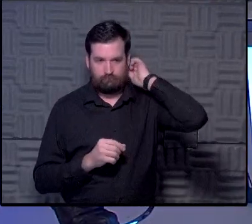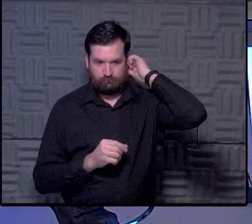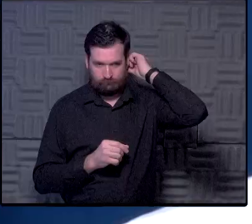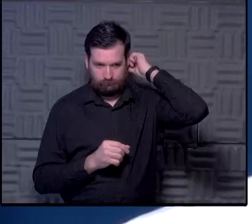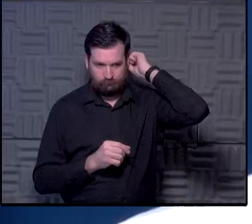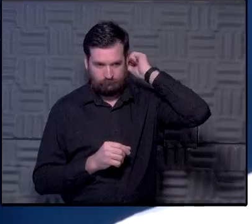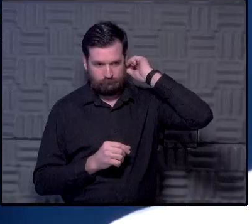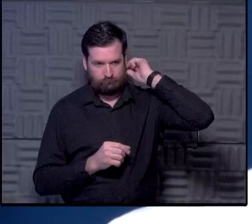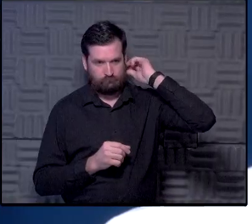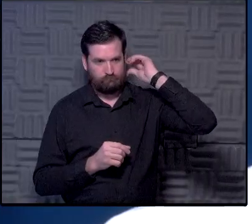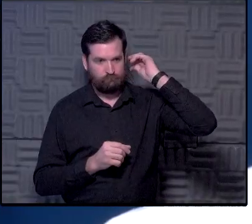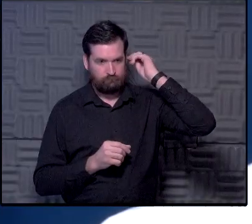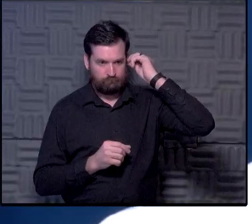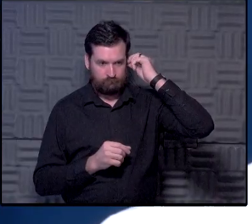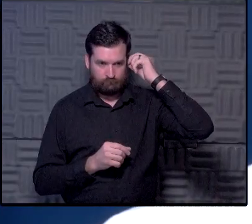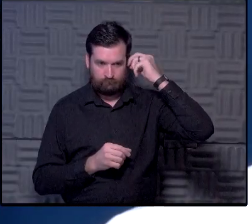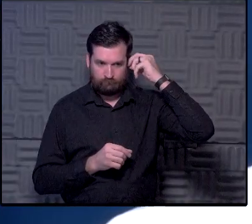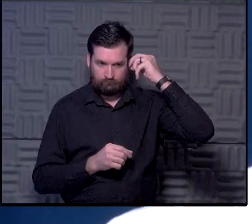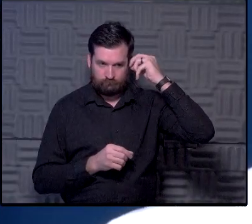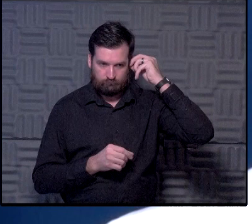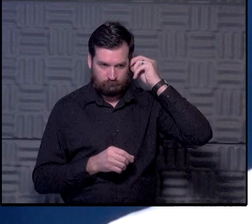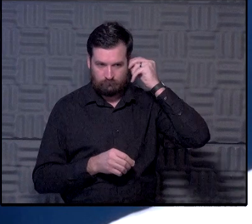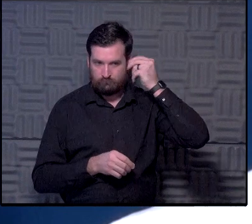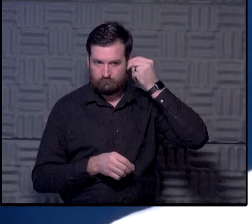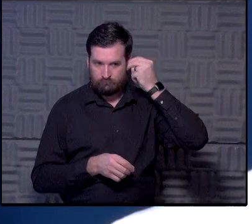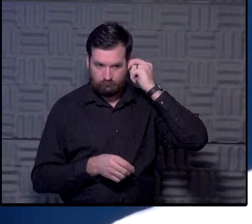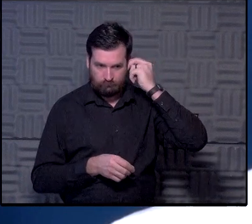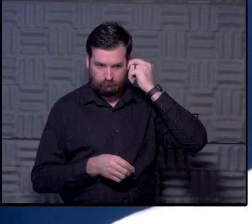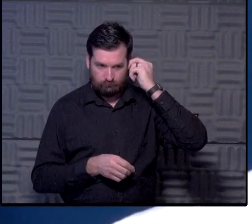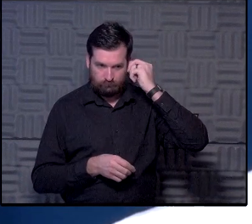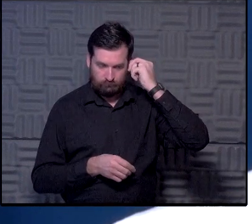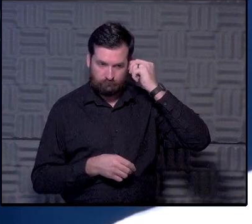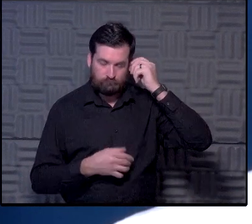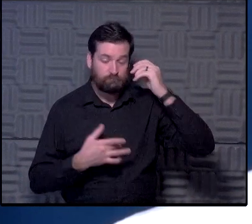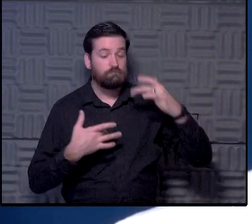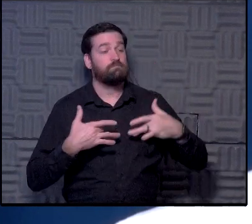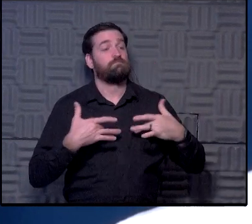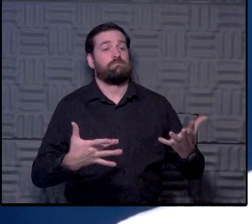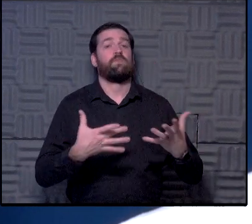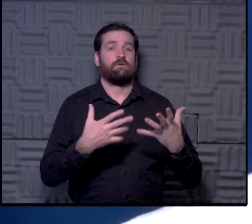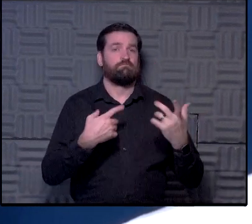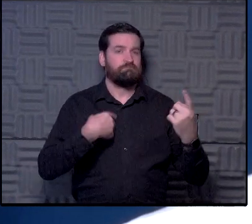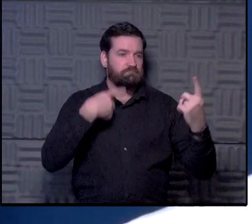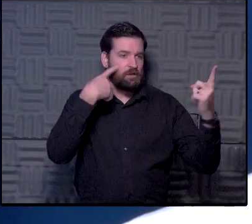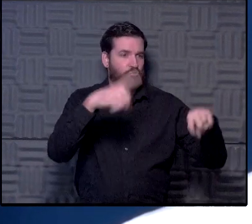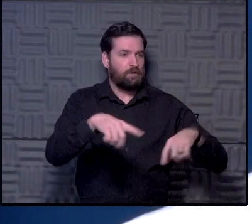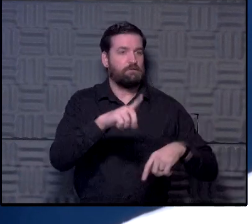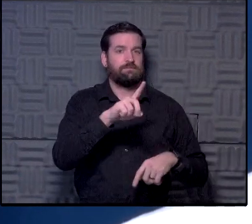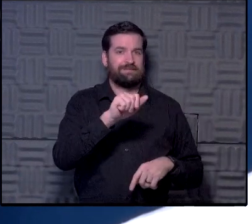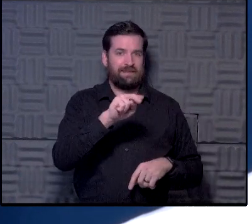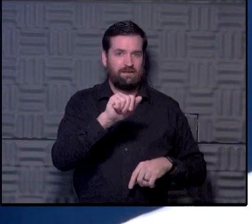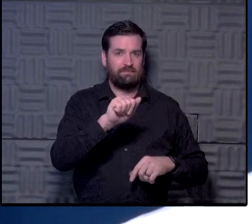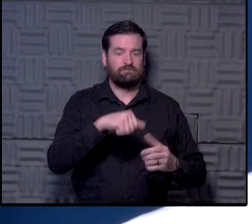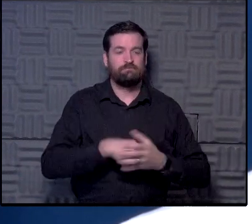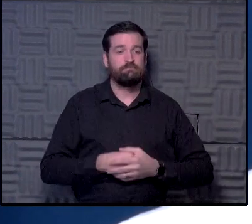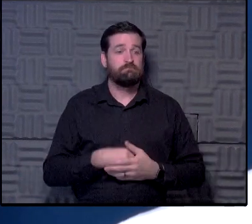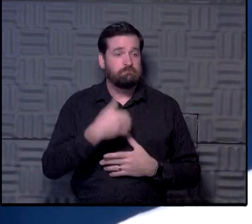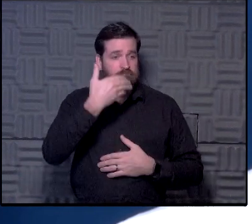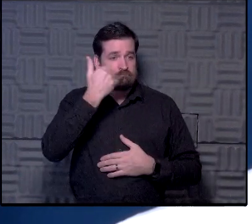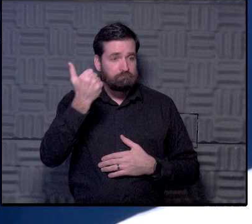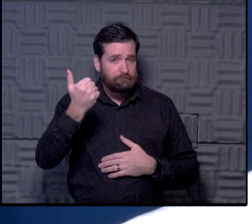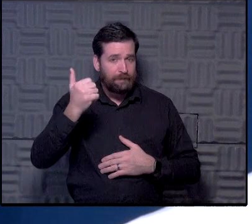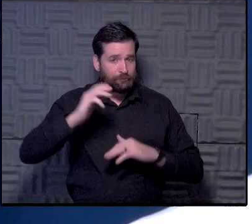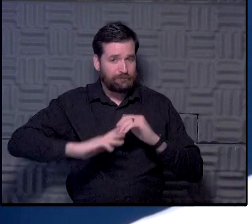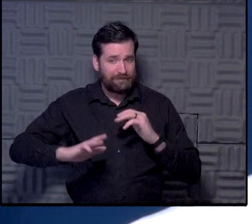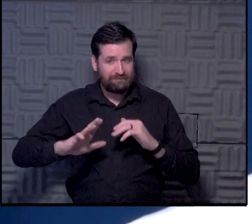out there? Well, I think I agree in general with Dana. It's better than it has been and not as good